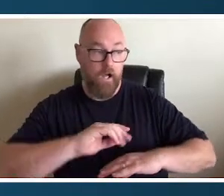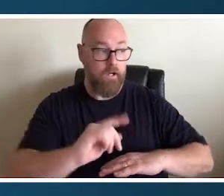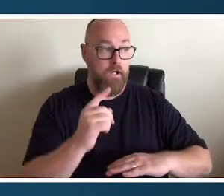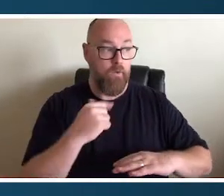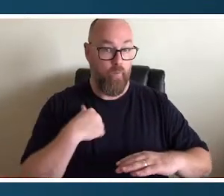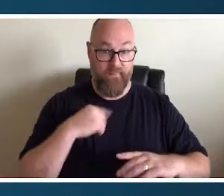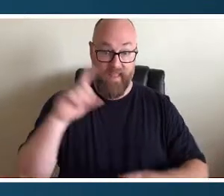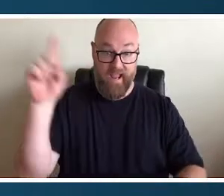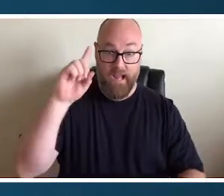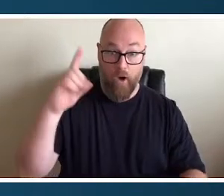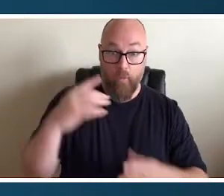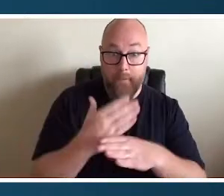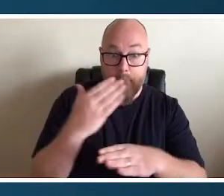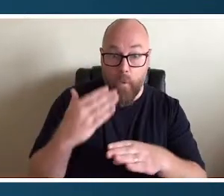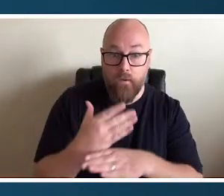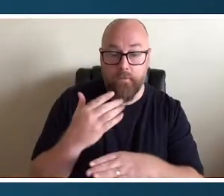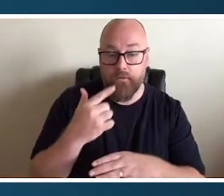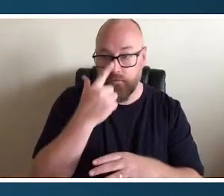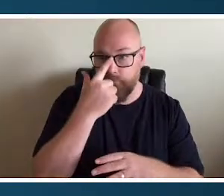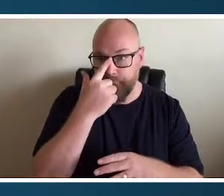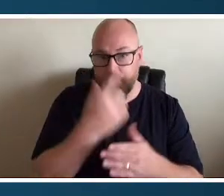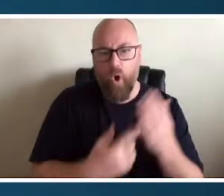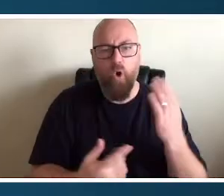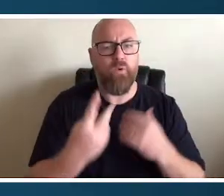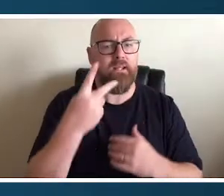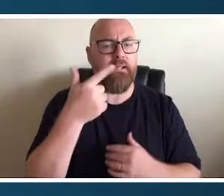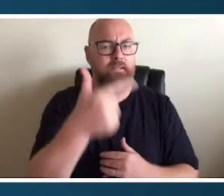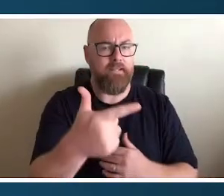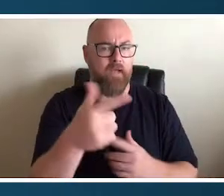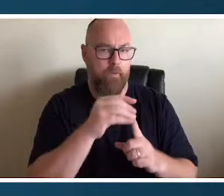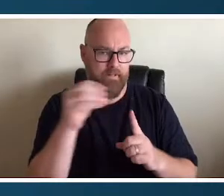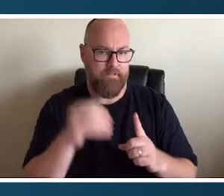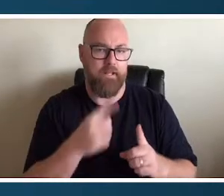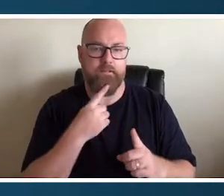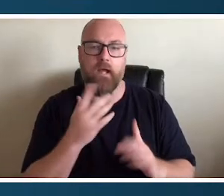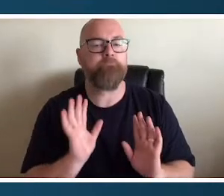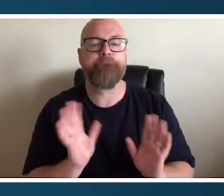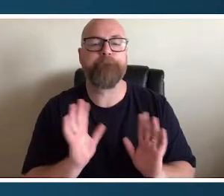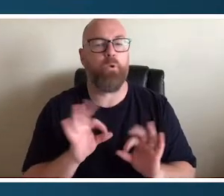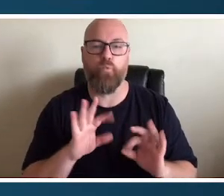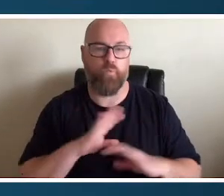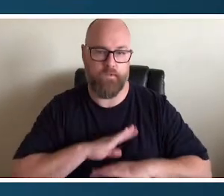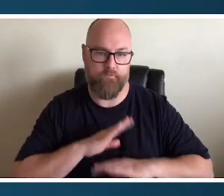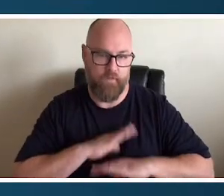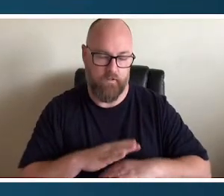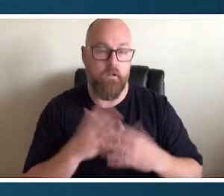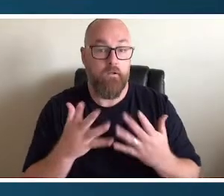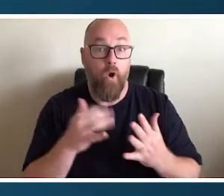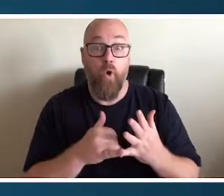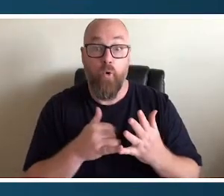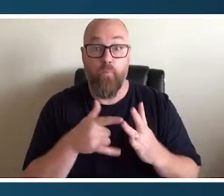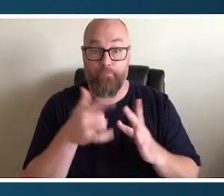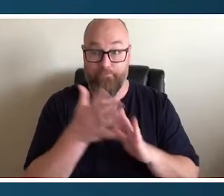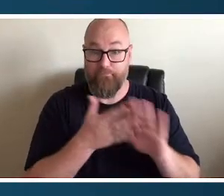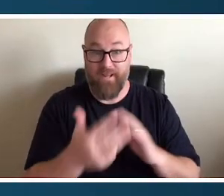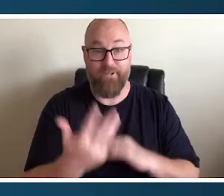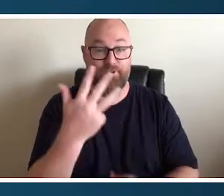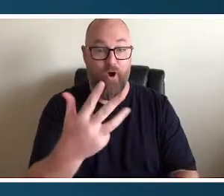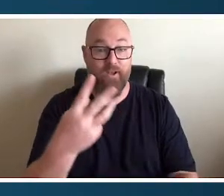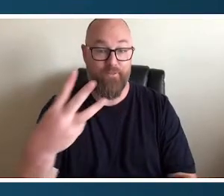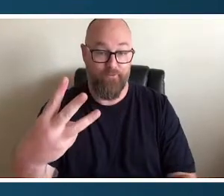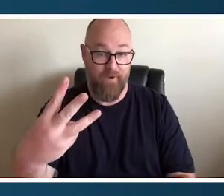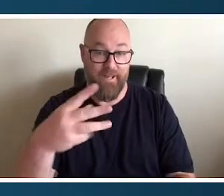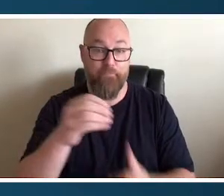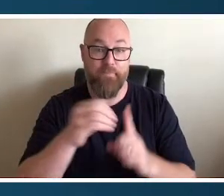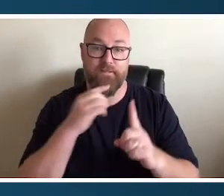in particular, only 7% of them said no, they are not satisfied, which means 93% of them say yes, they are satisfied